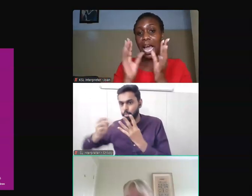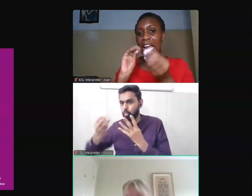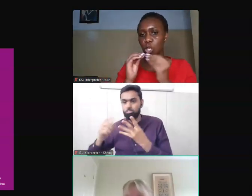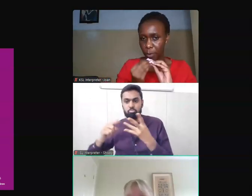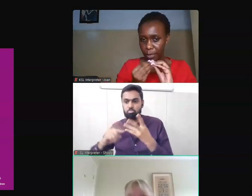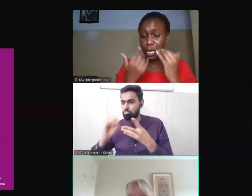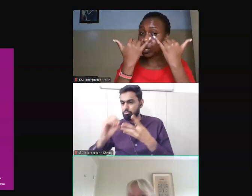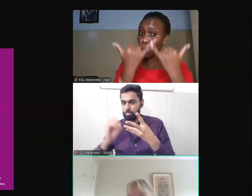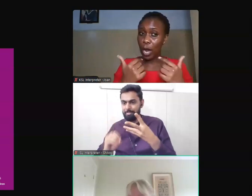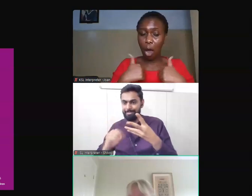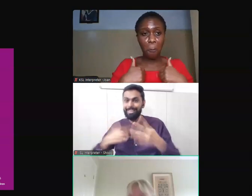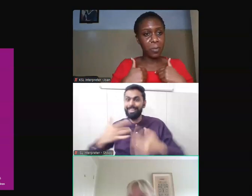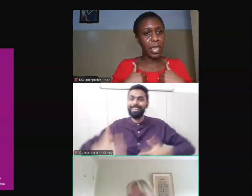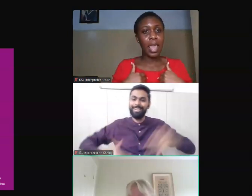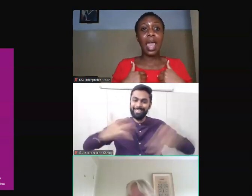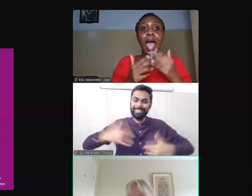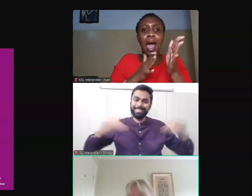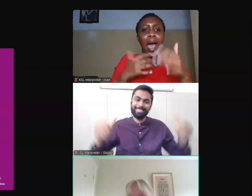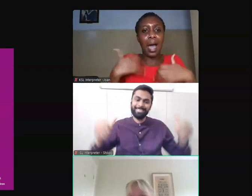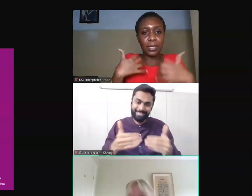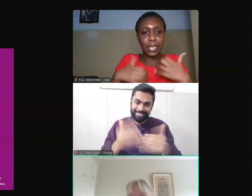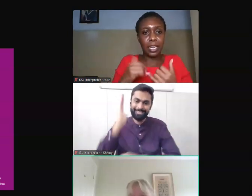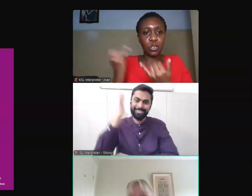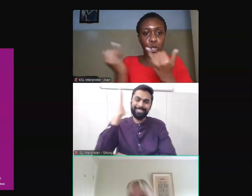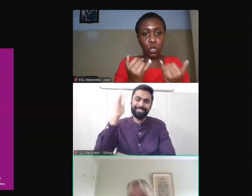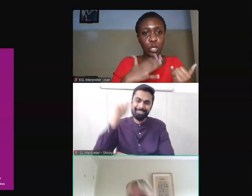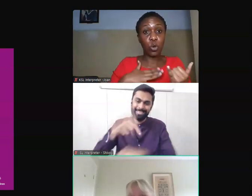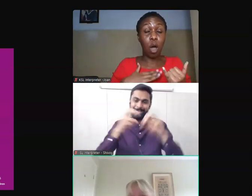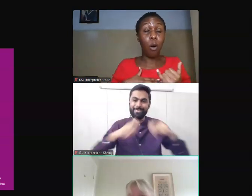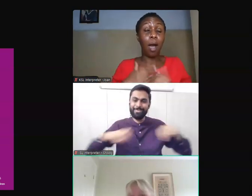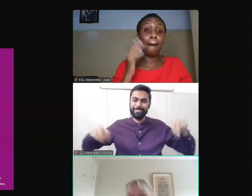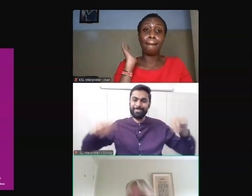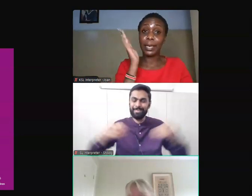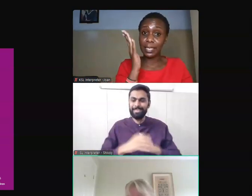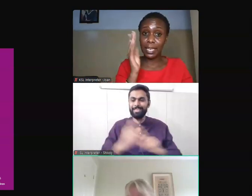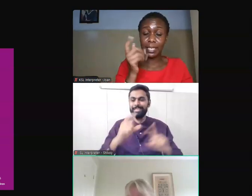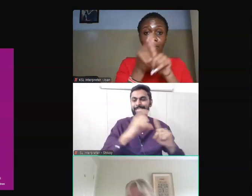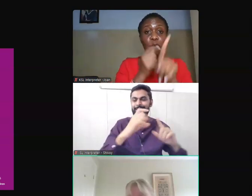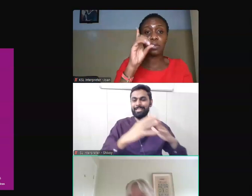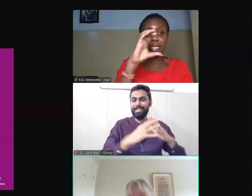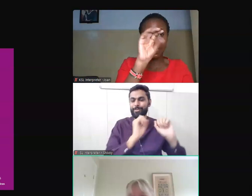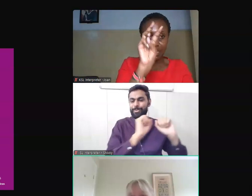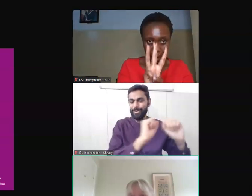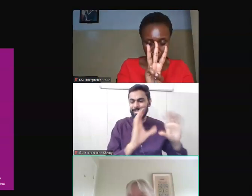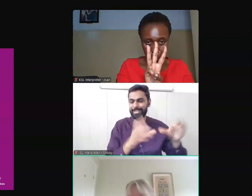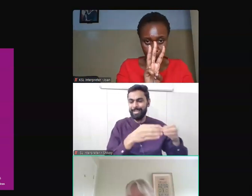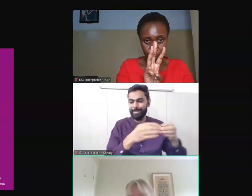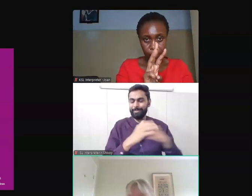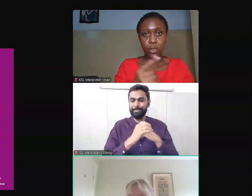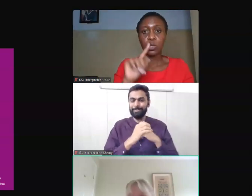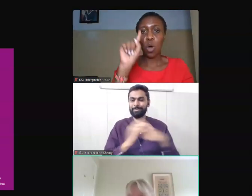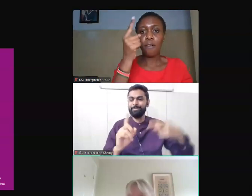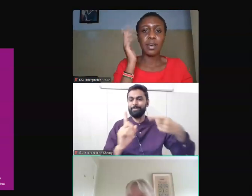very excited to introduce you to our presenters and panelists from Deaf Child Worldwide. So our